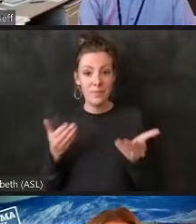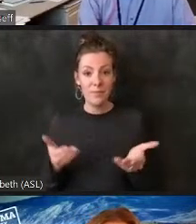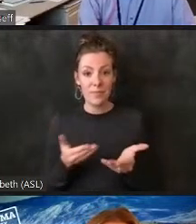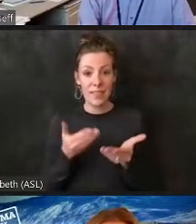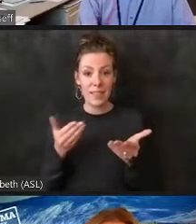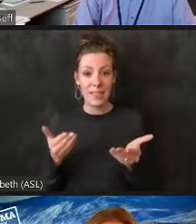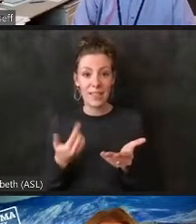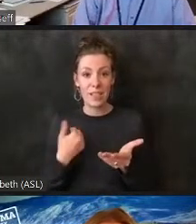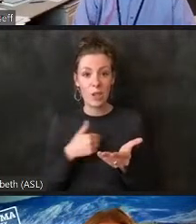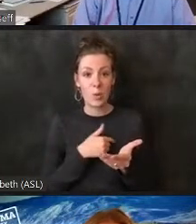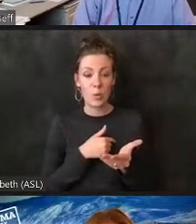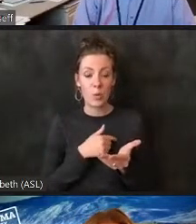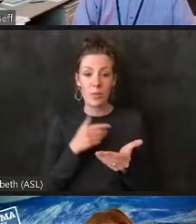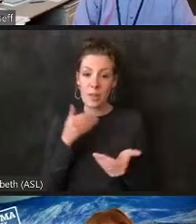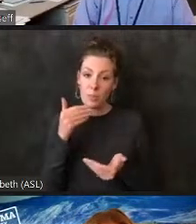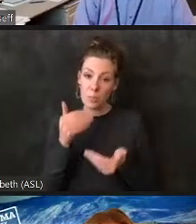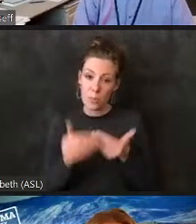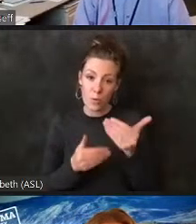venido a Kaiser.